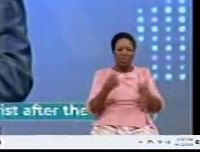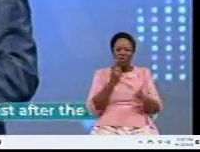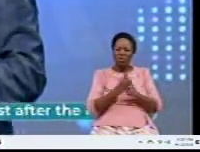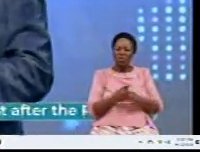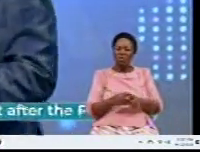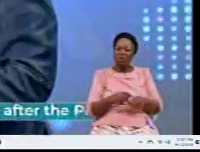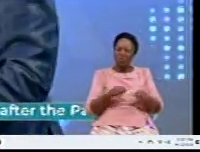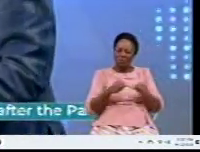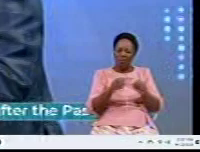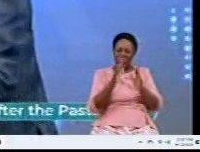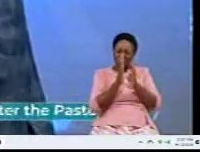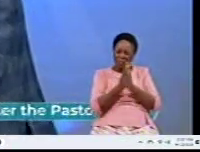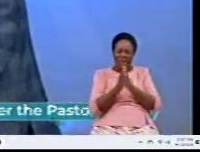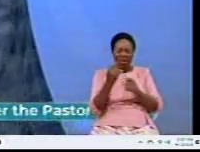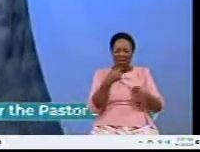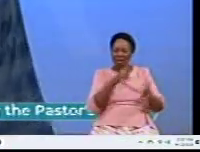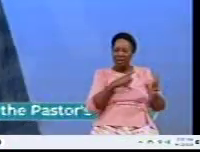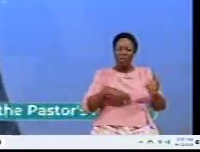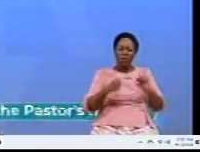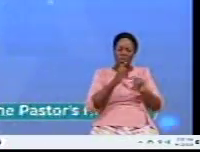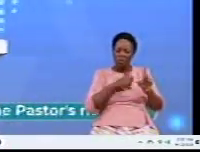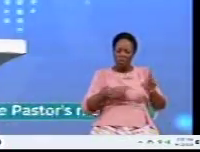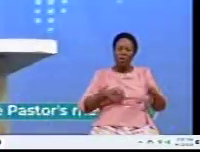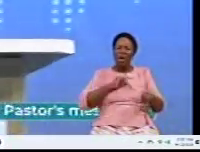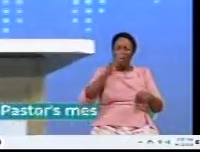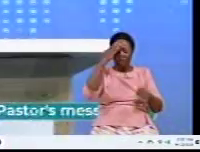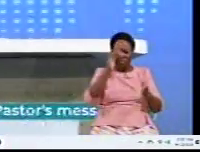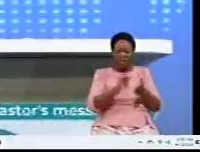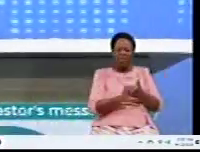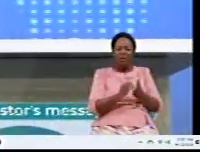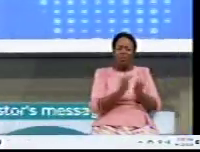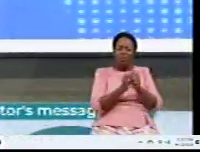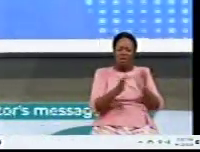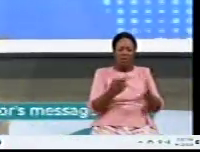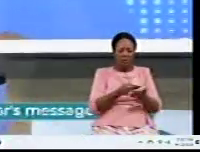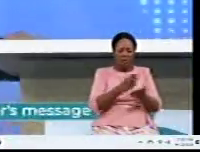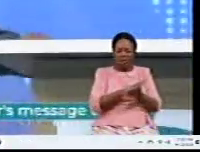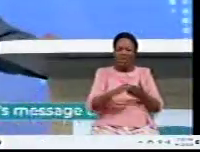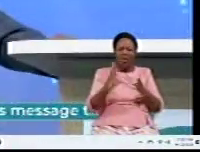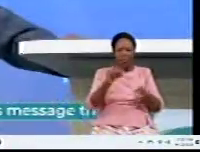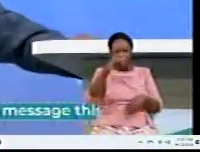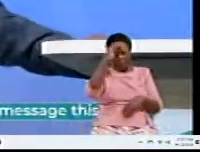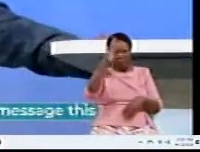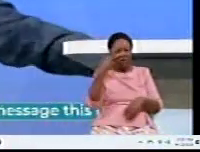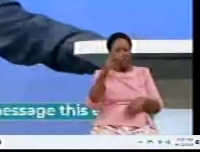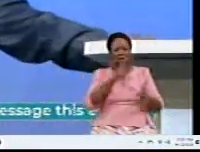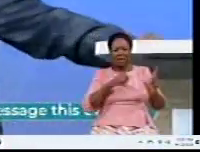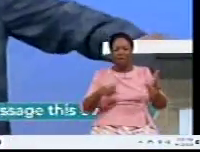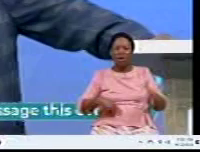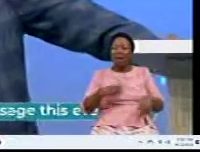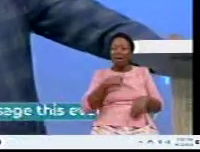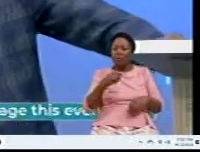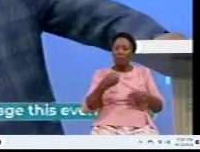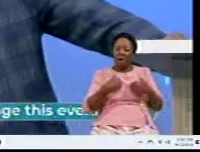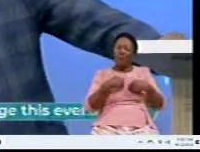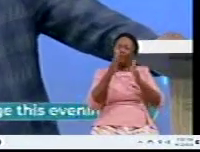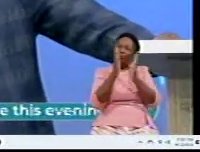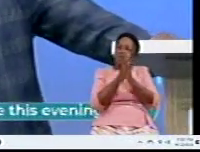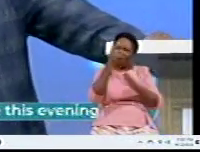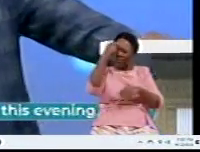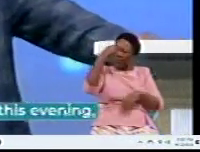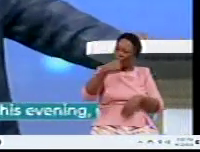Lord, oh Lord, I know without holiness no man shall see the Lord. and you have made intercession for